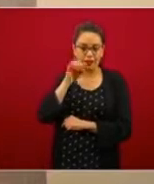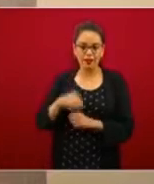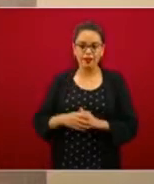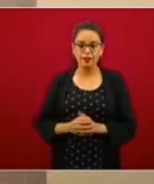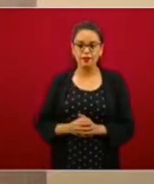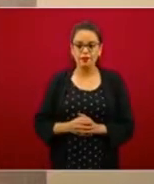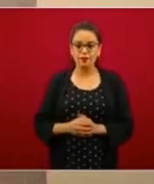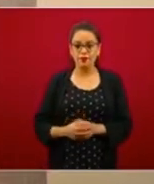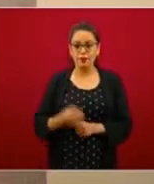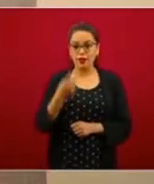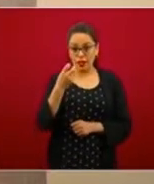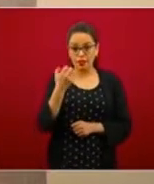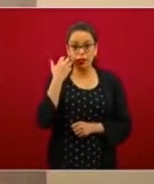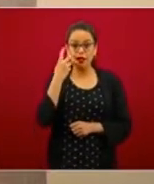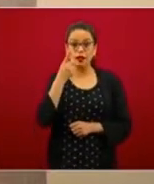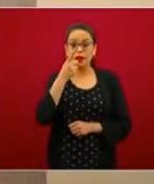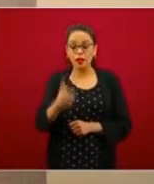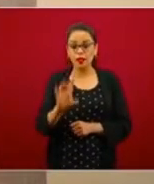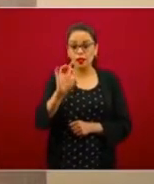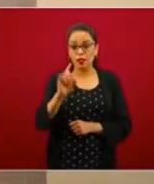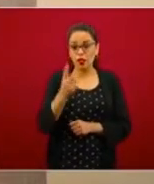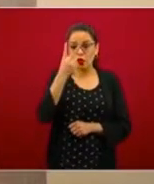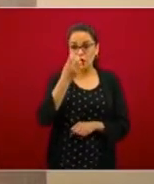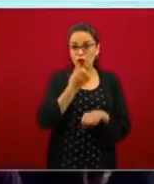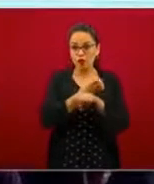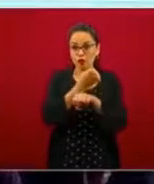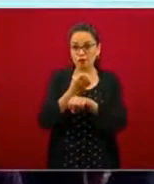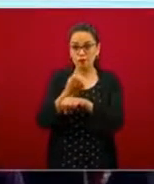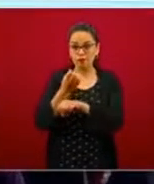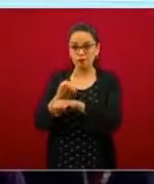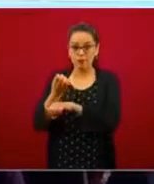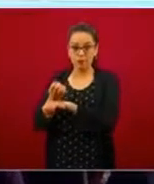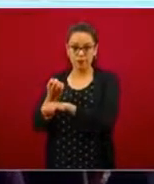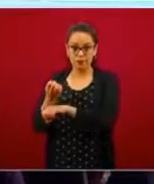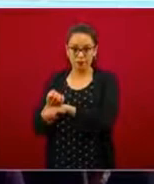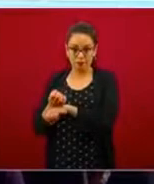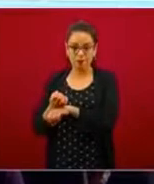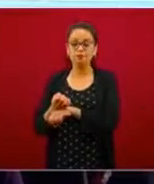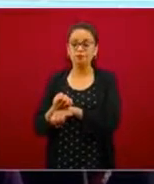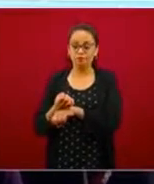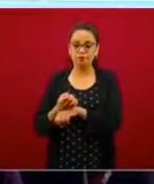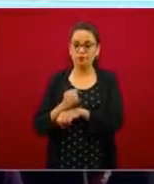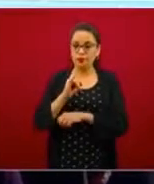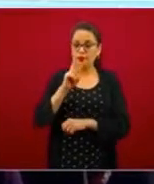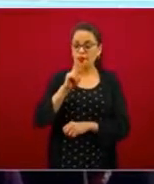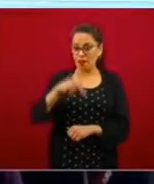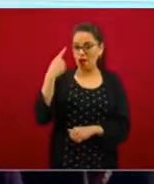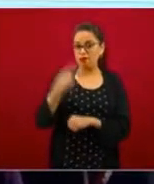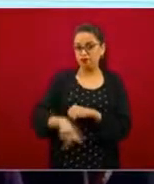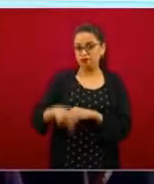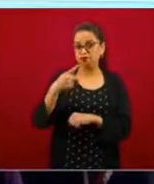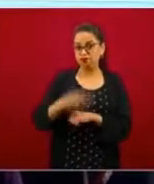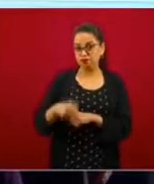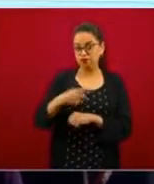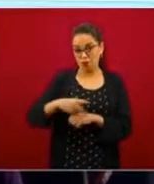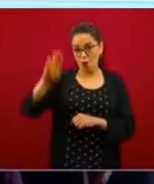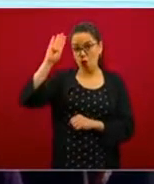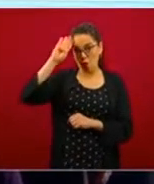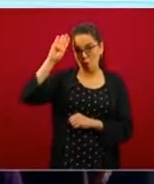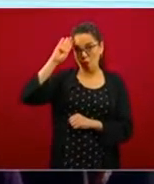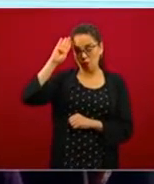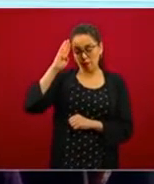formally part of the program, we can take an extra day. It's a resting day, so we can stay at home. There's no need to go